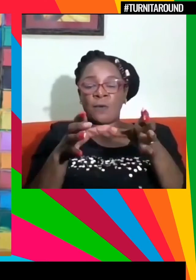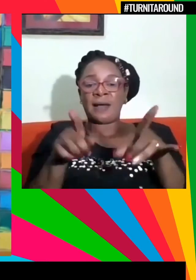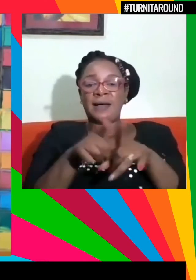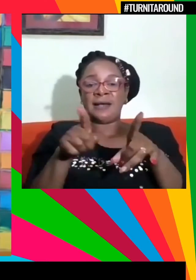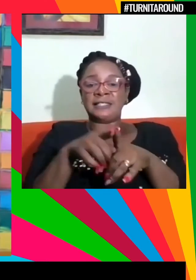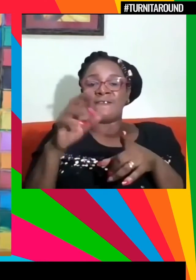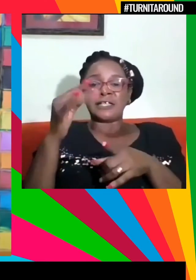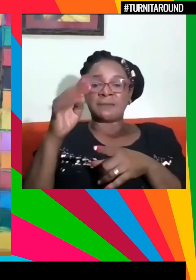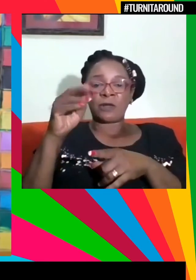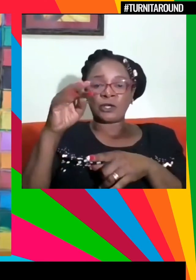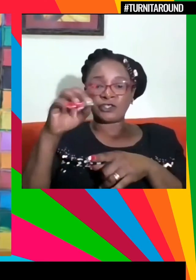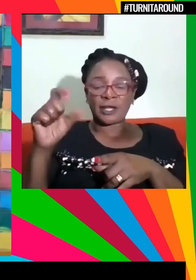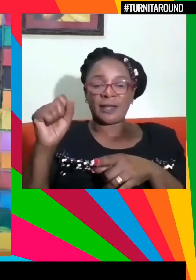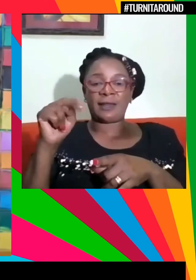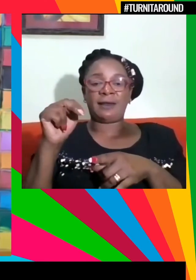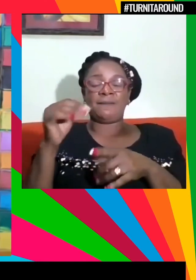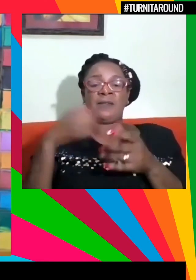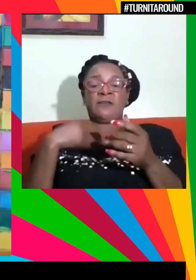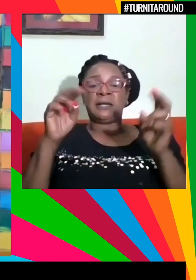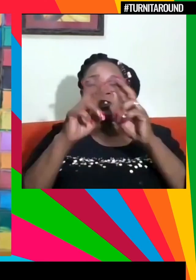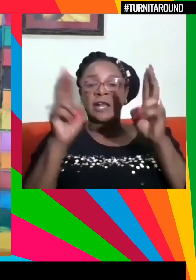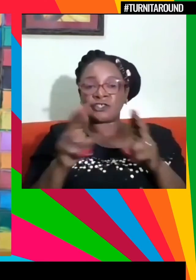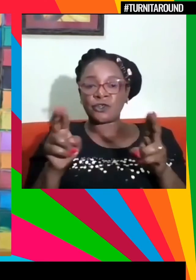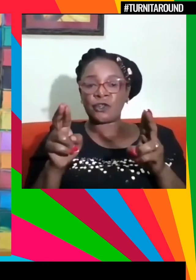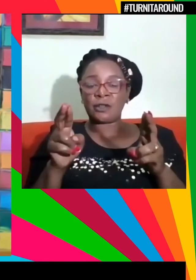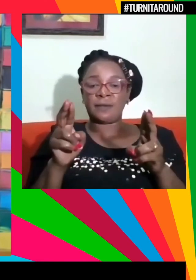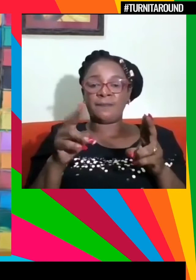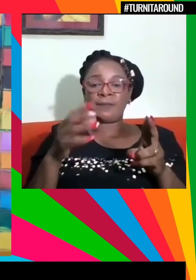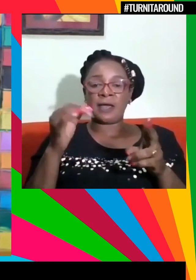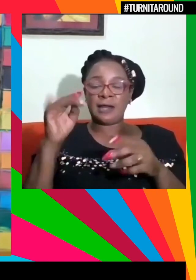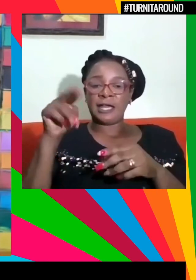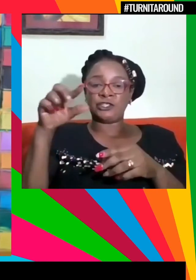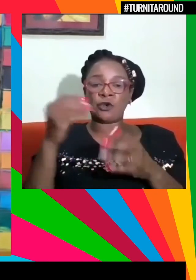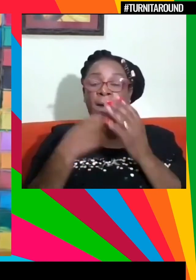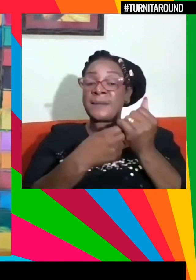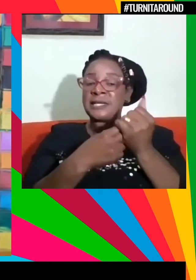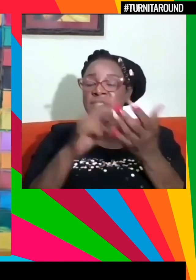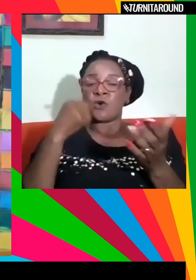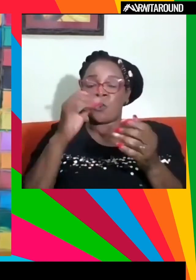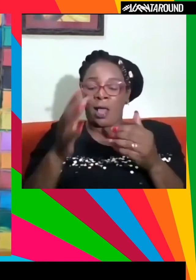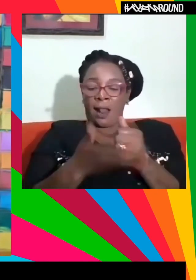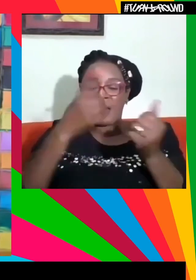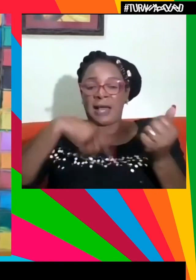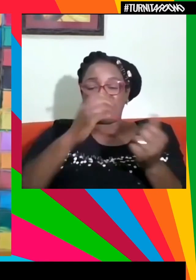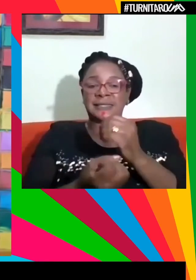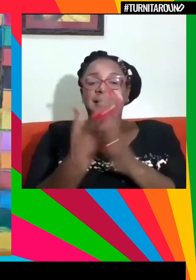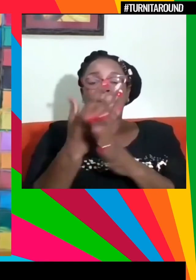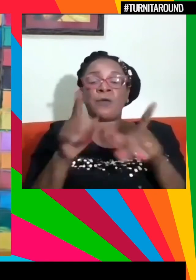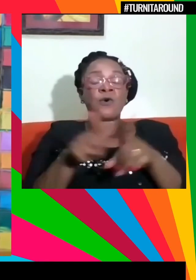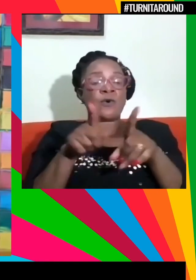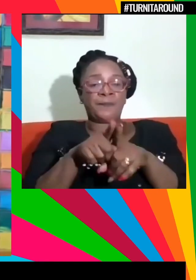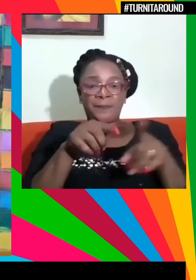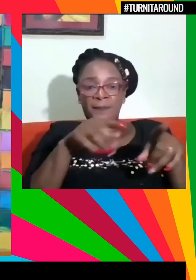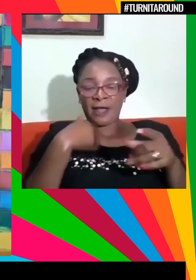Coalition or Thread International, work.org, an NGO partner who's helped us set up up classrooms for the kids of our collectors down